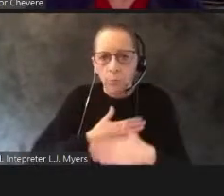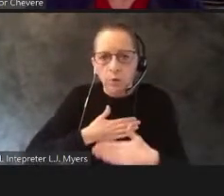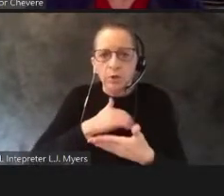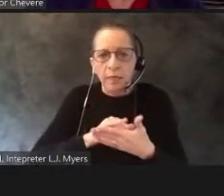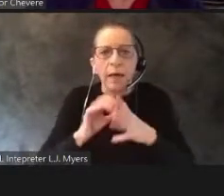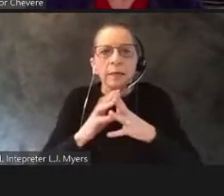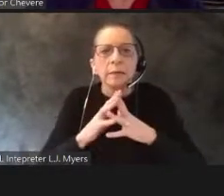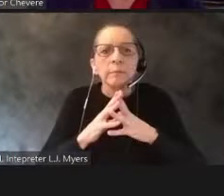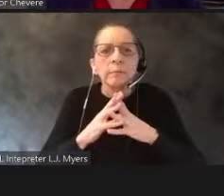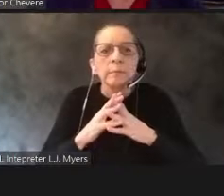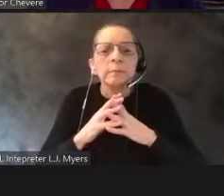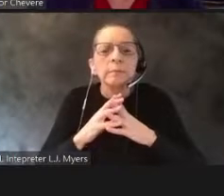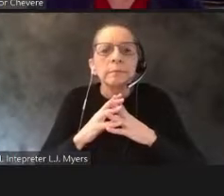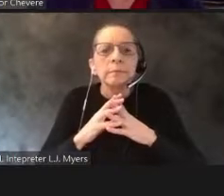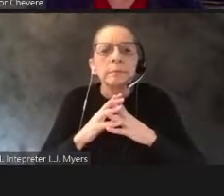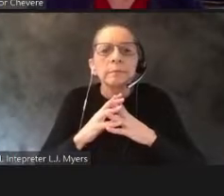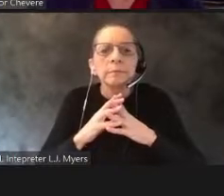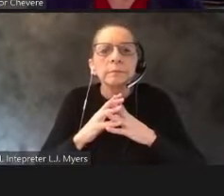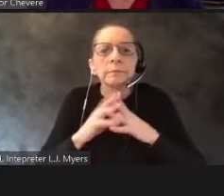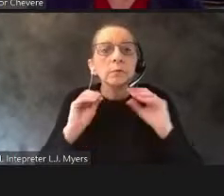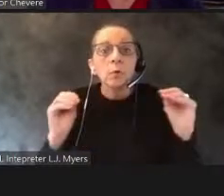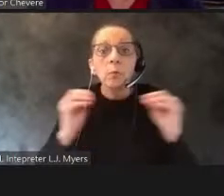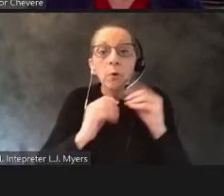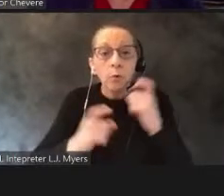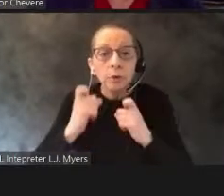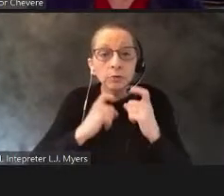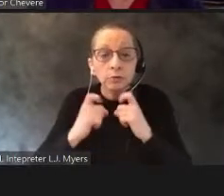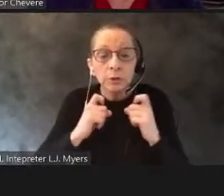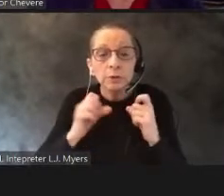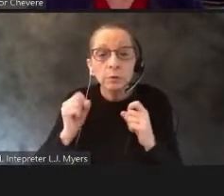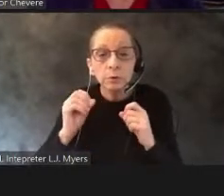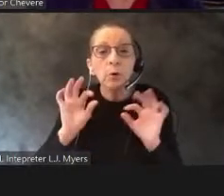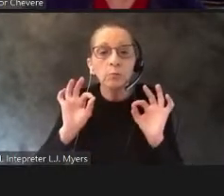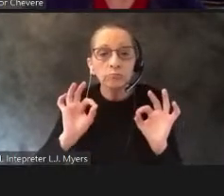that. I guess no other questions. So,